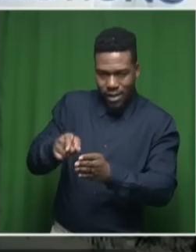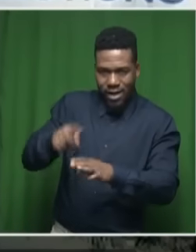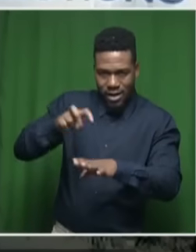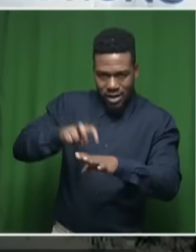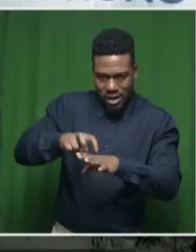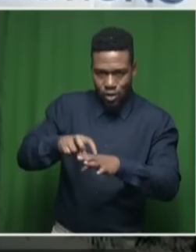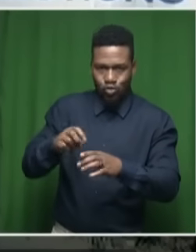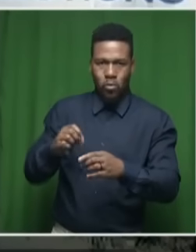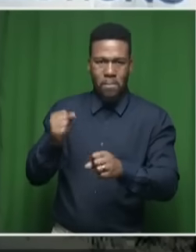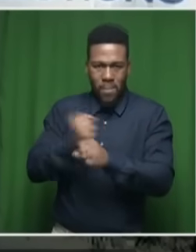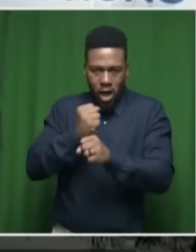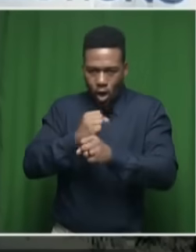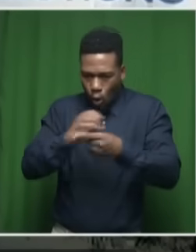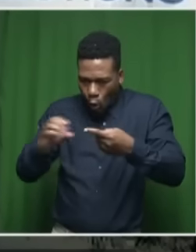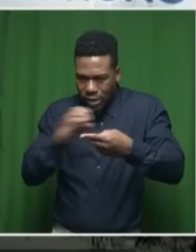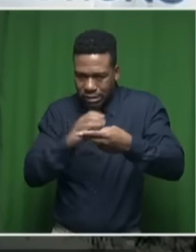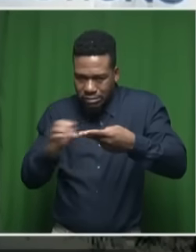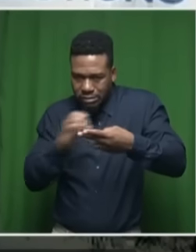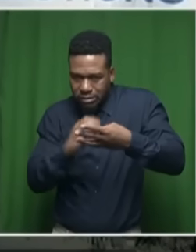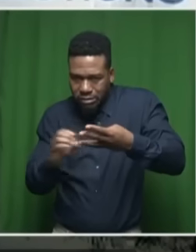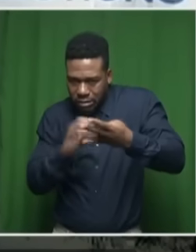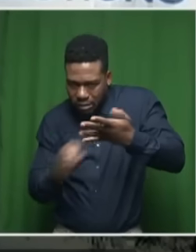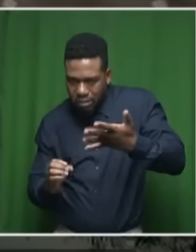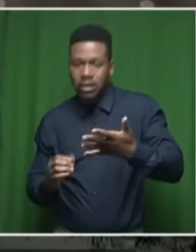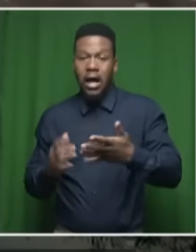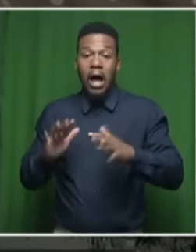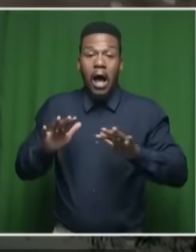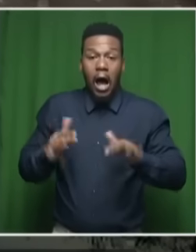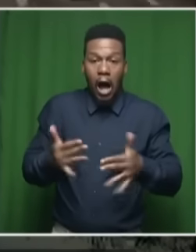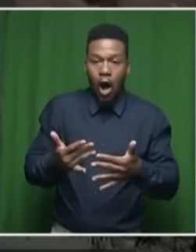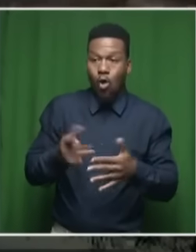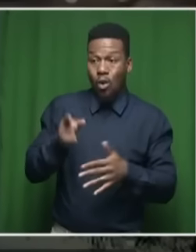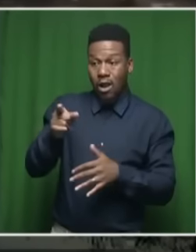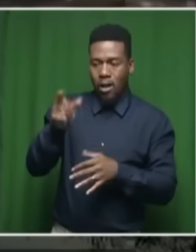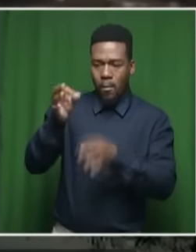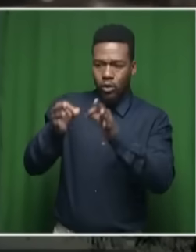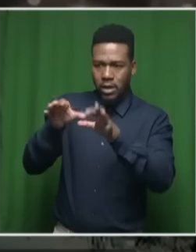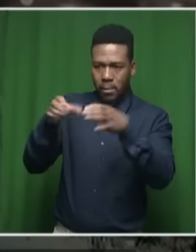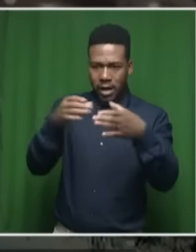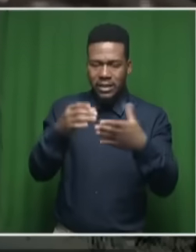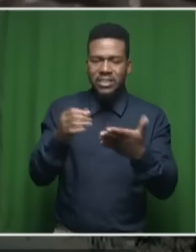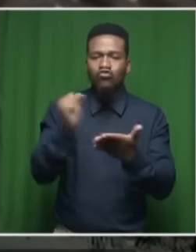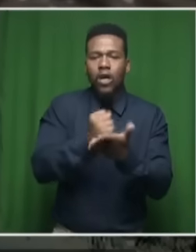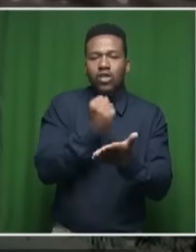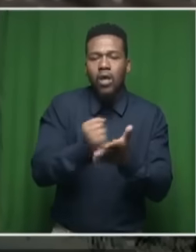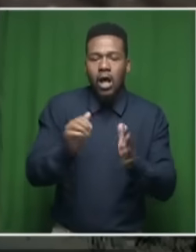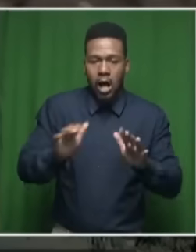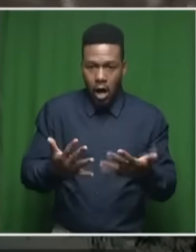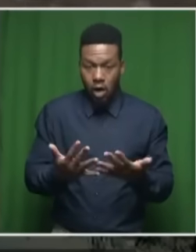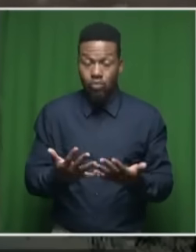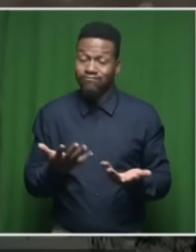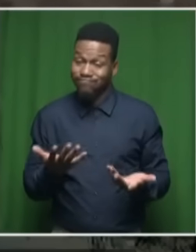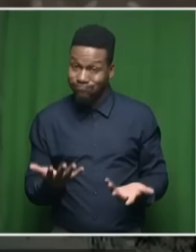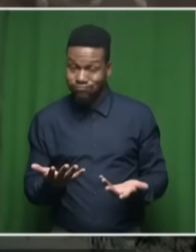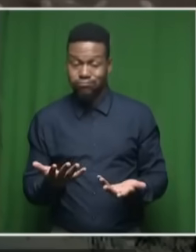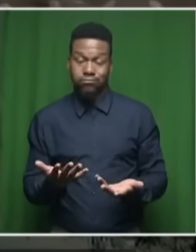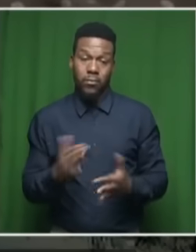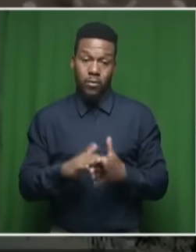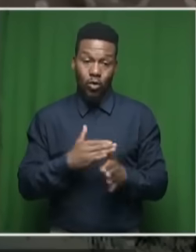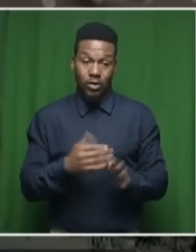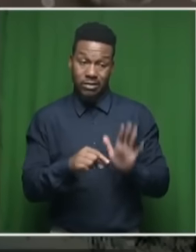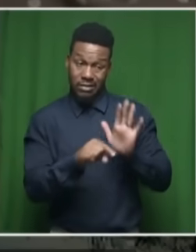set for parties to be registered and participate, because it might have negative implications at the end of the